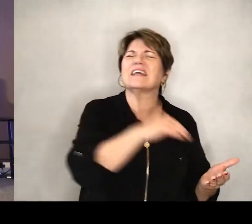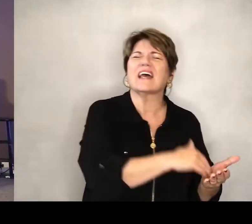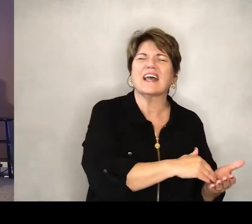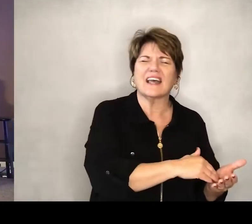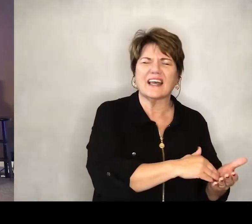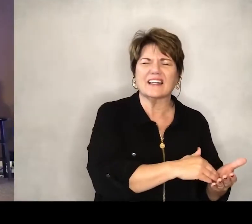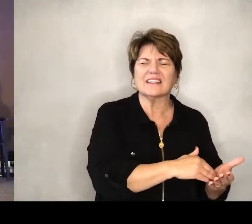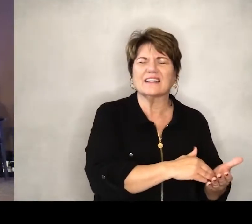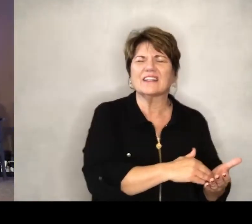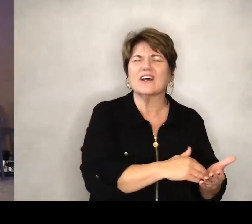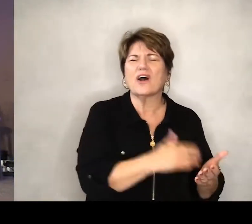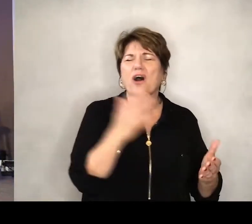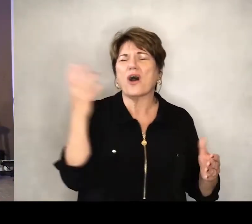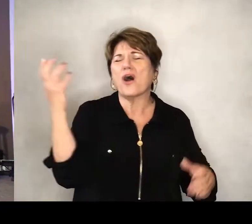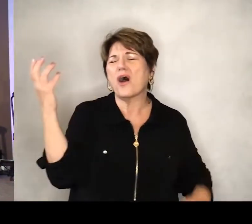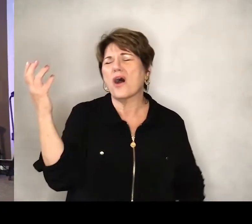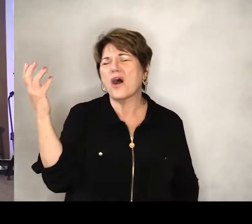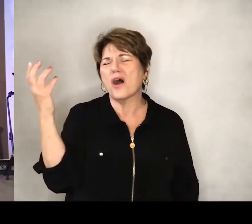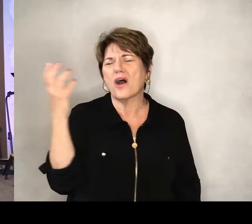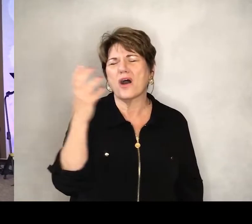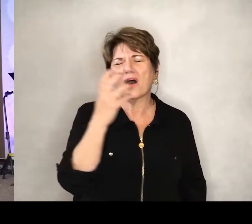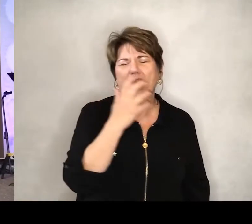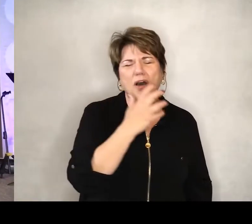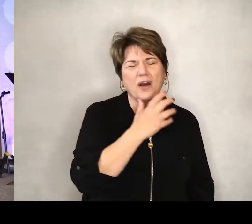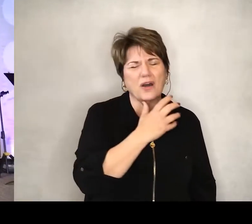and again.